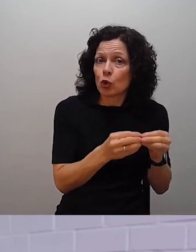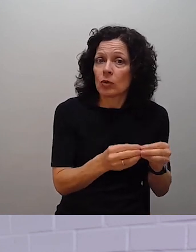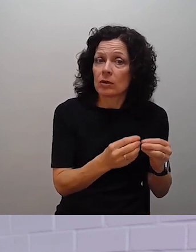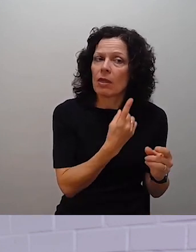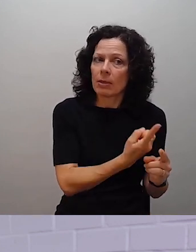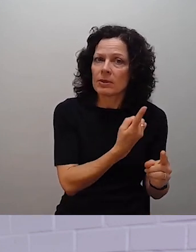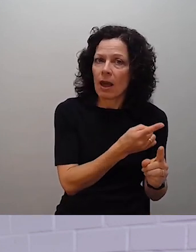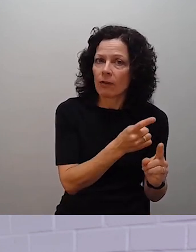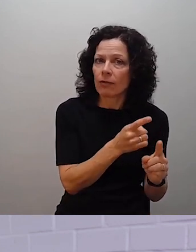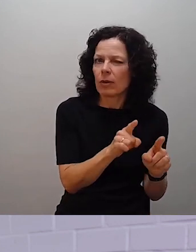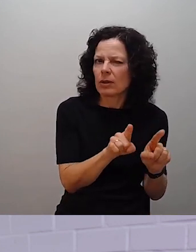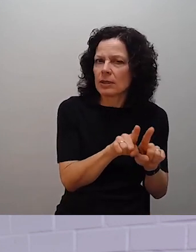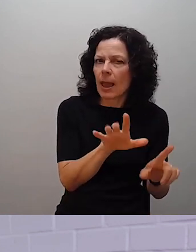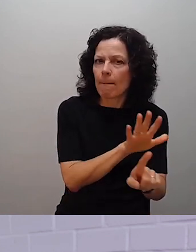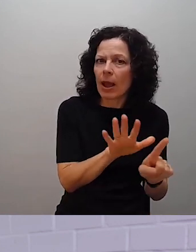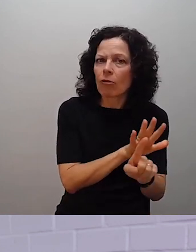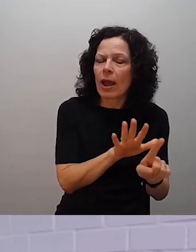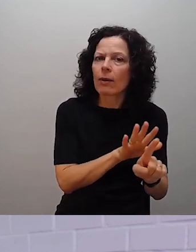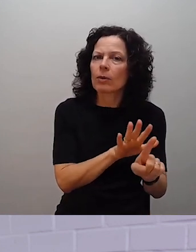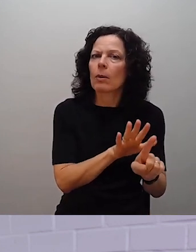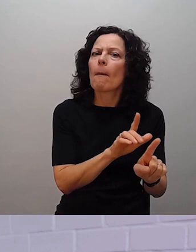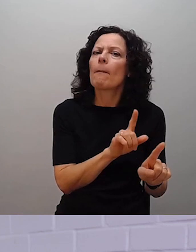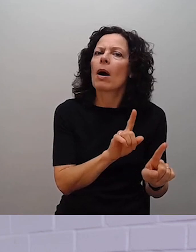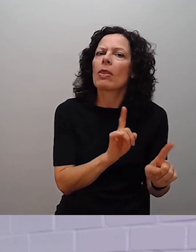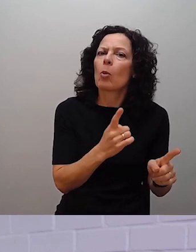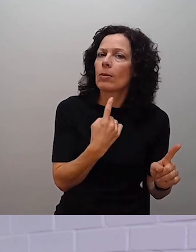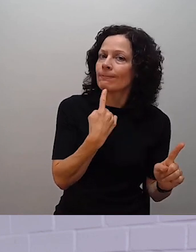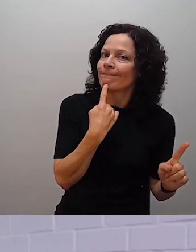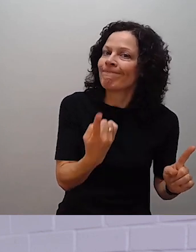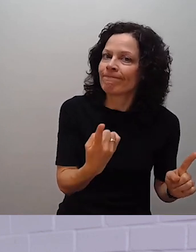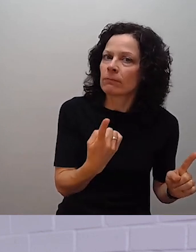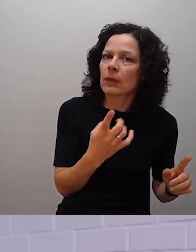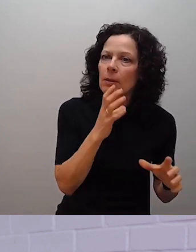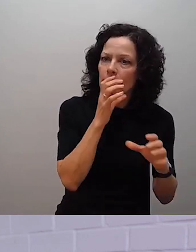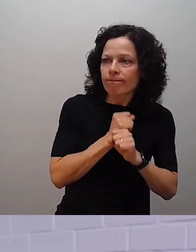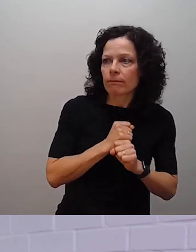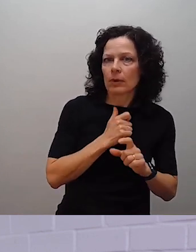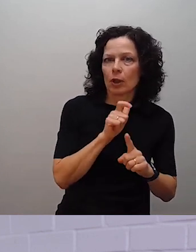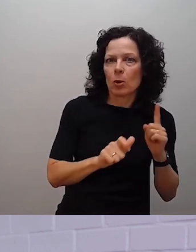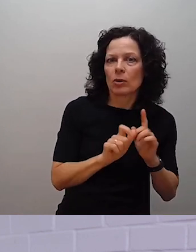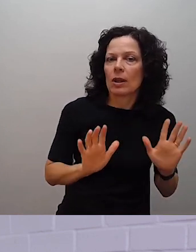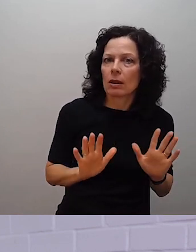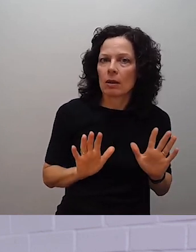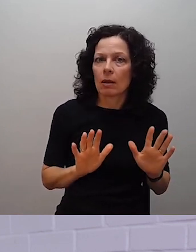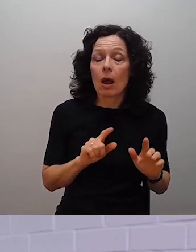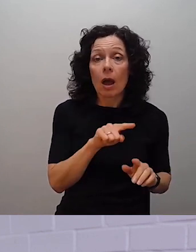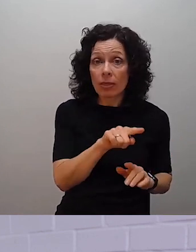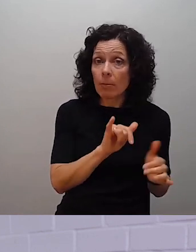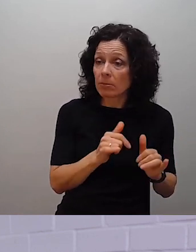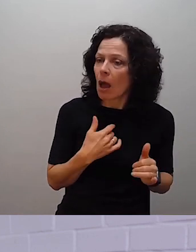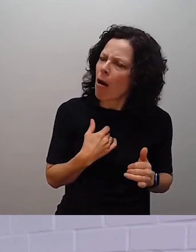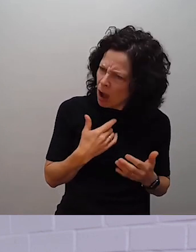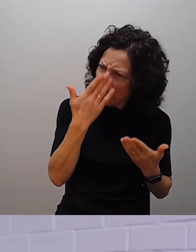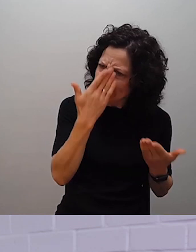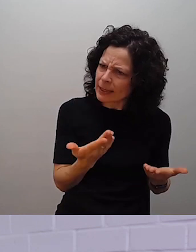have self-identified as part of the travelling community will be like, oh, I didn't know Institute of